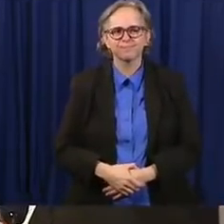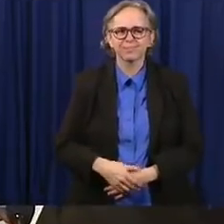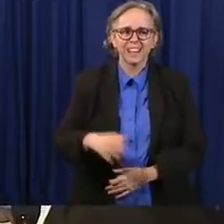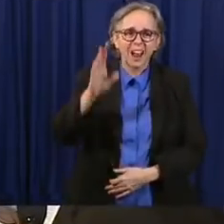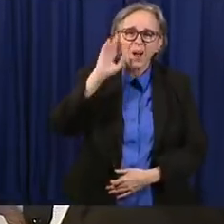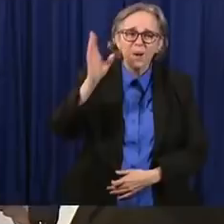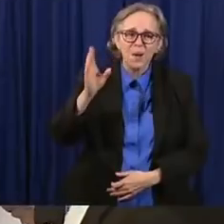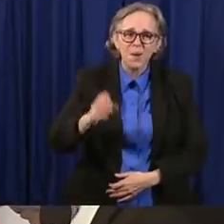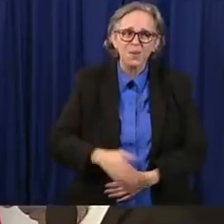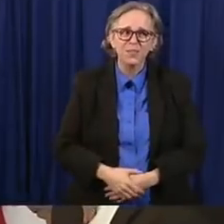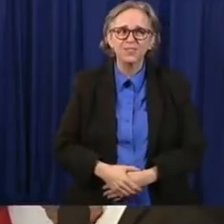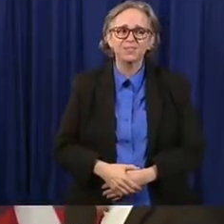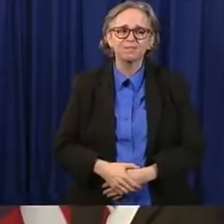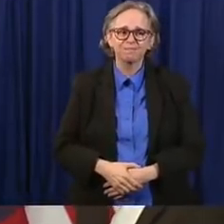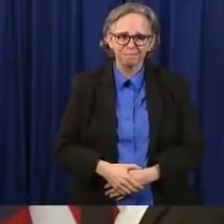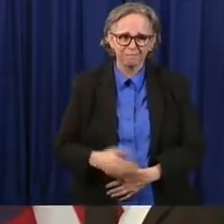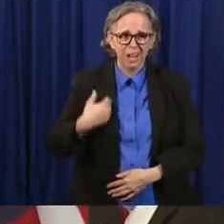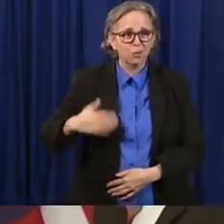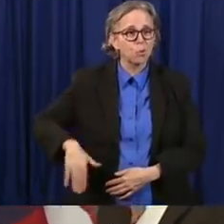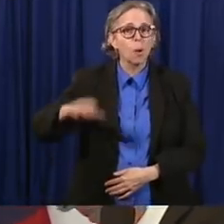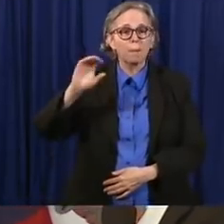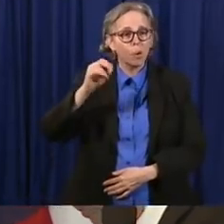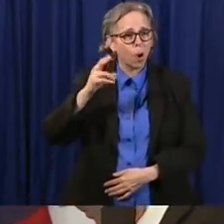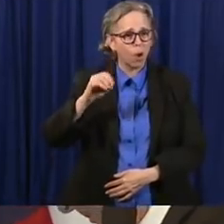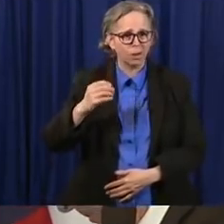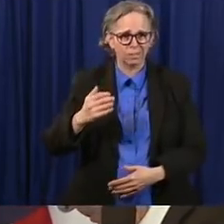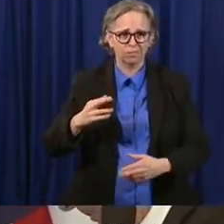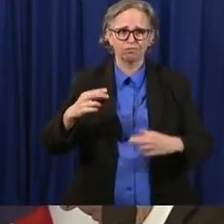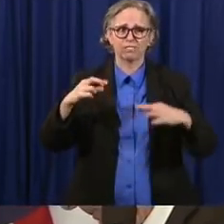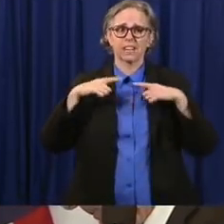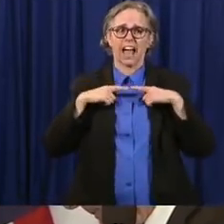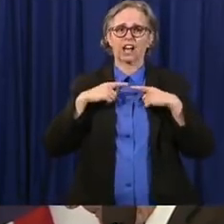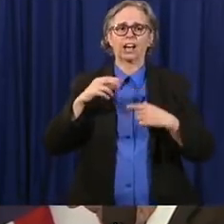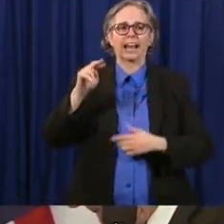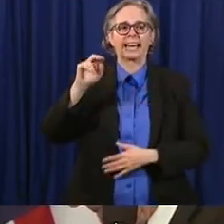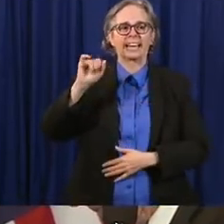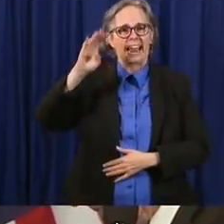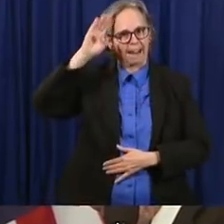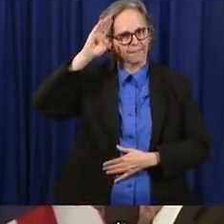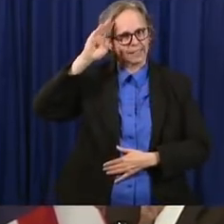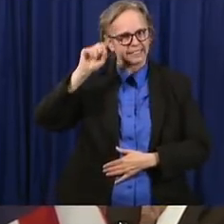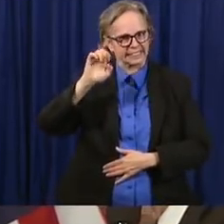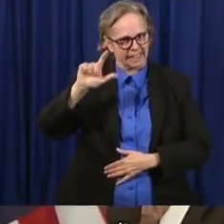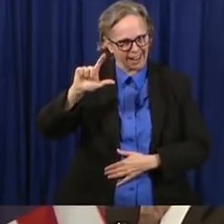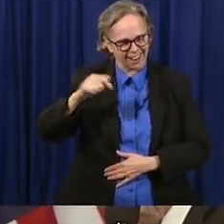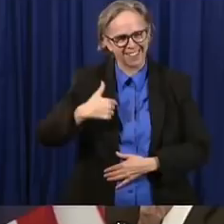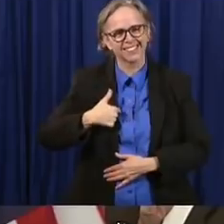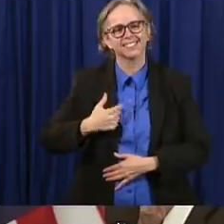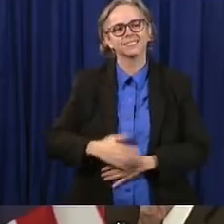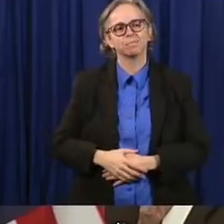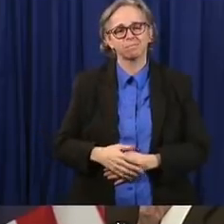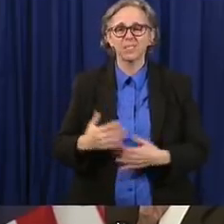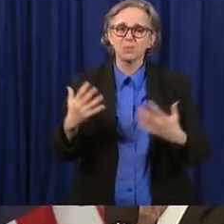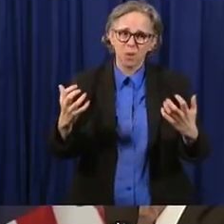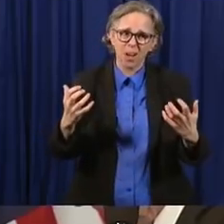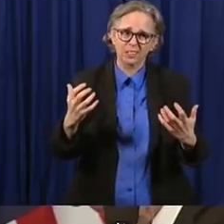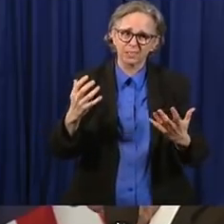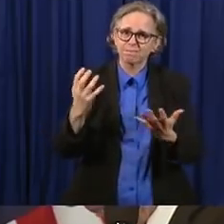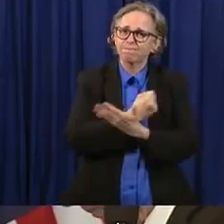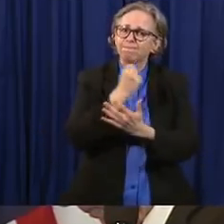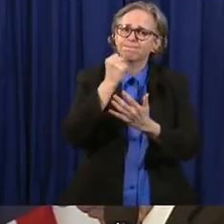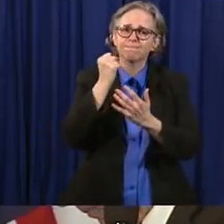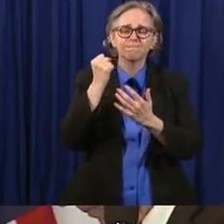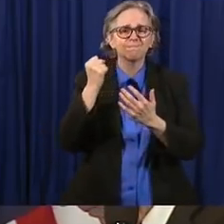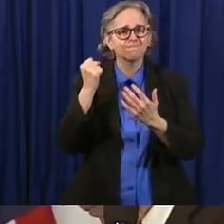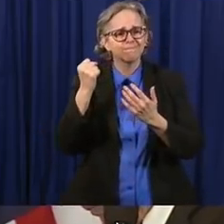Hello. As a native Ohioan and retired Navy SEAL, I want to take a moment and say on behalf of Ohio veterans everywhere, we salute